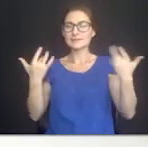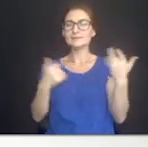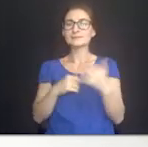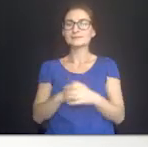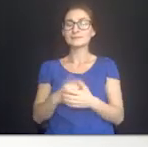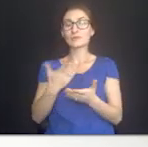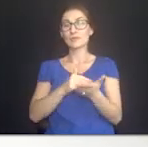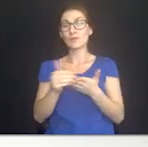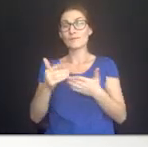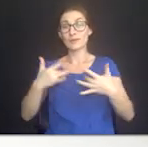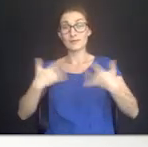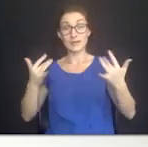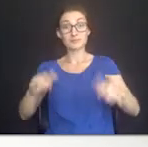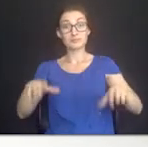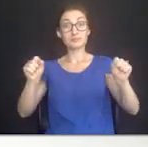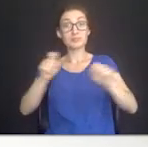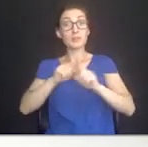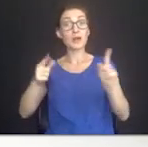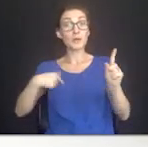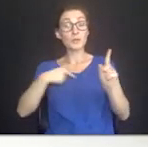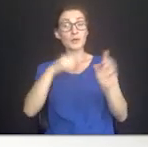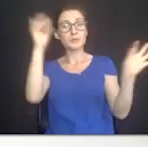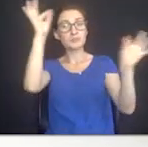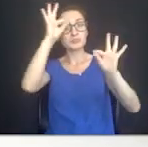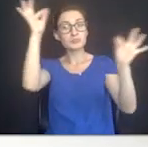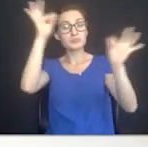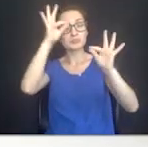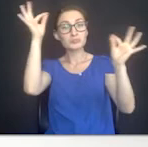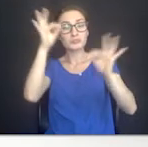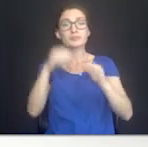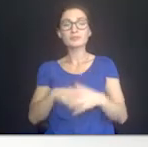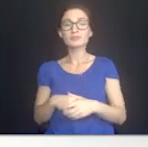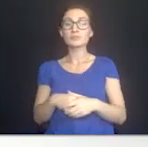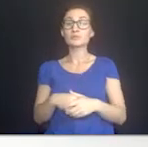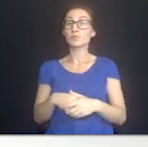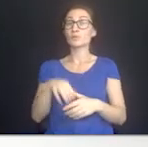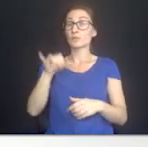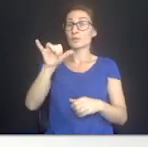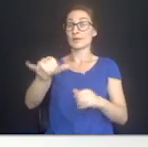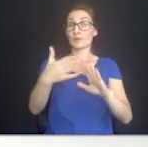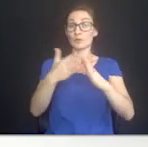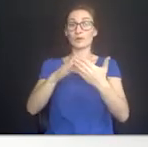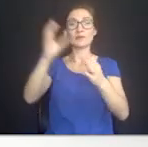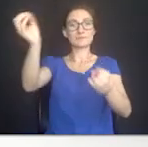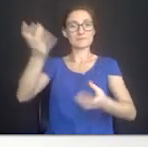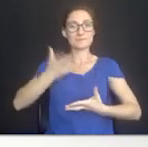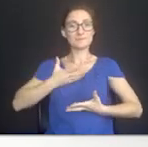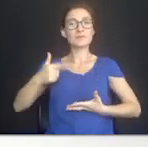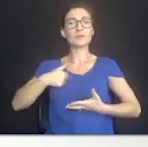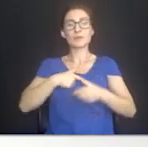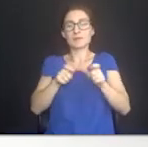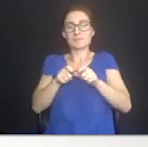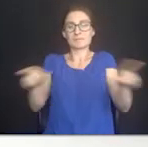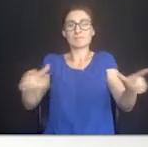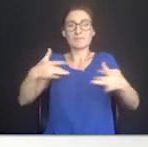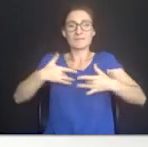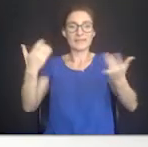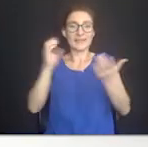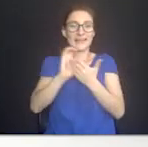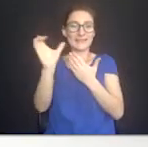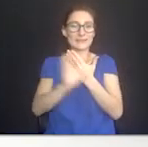in our communities and we just don't know about it. And so the community is able to share their events with us and we could put it up in our